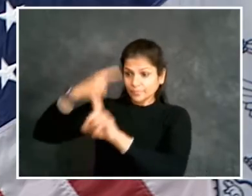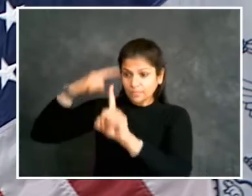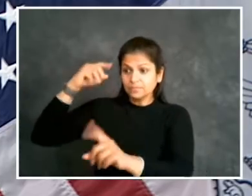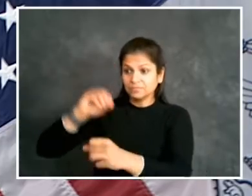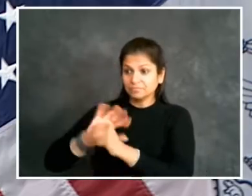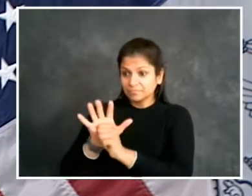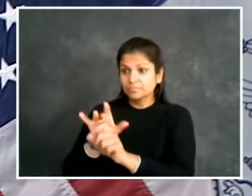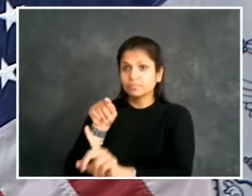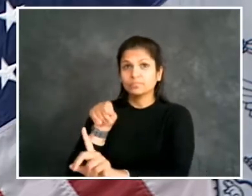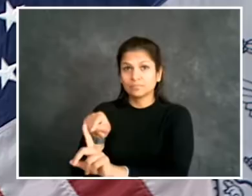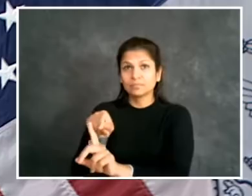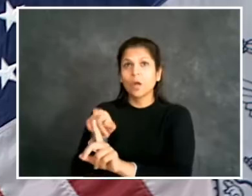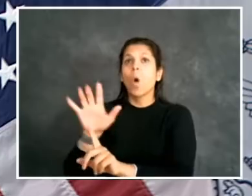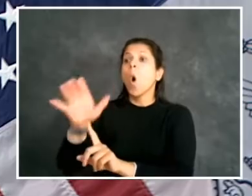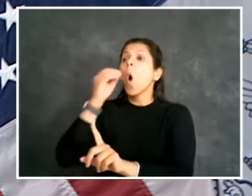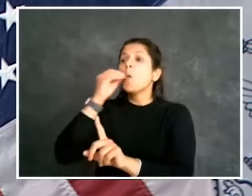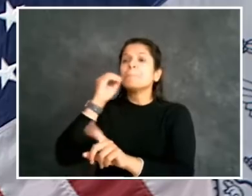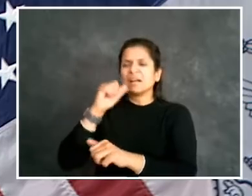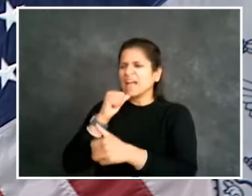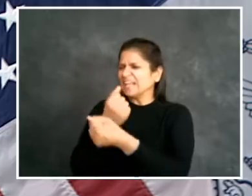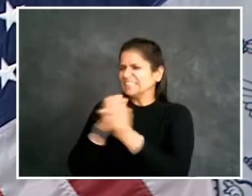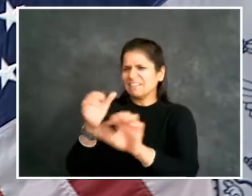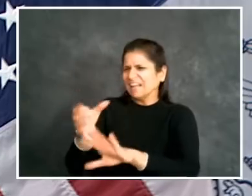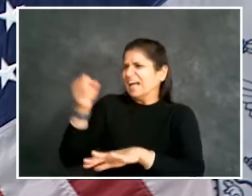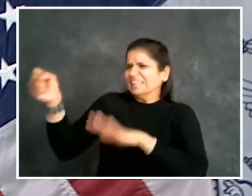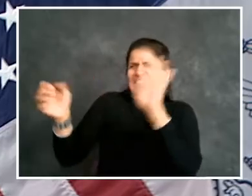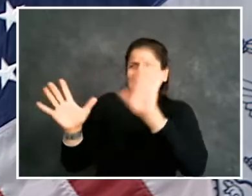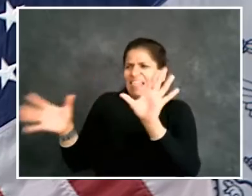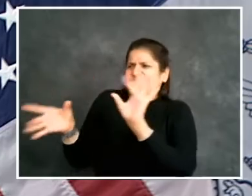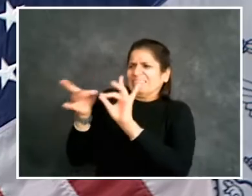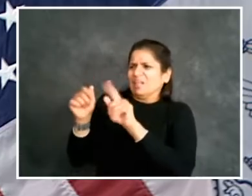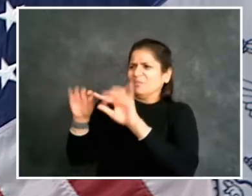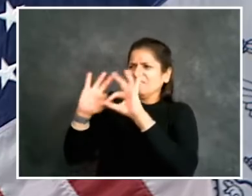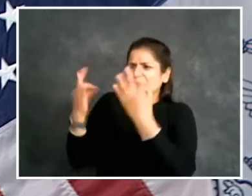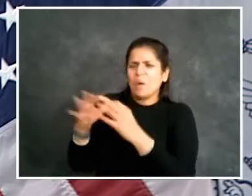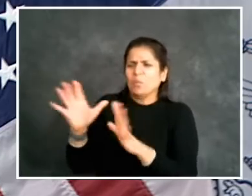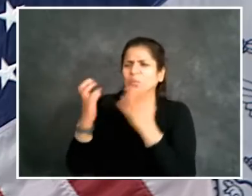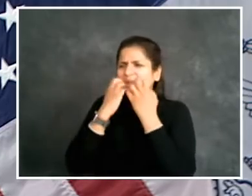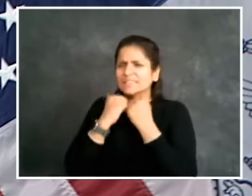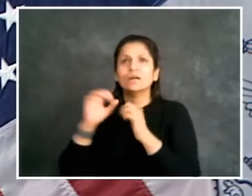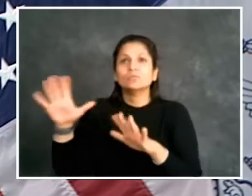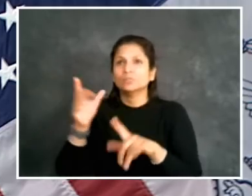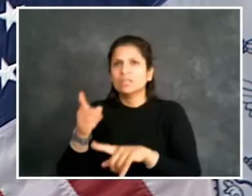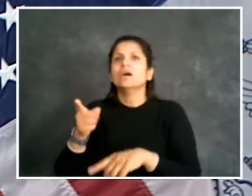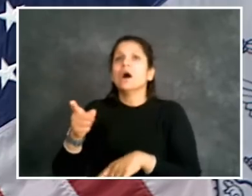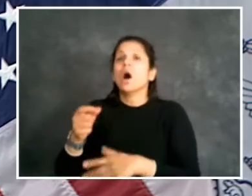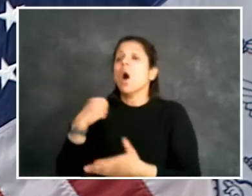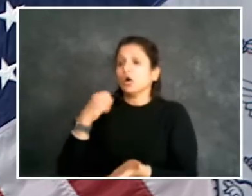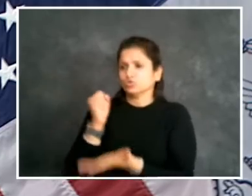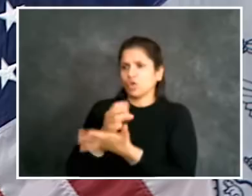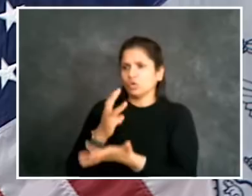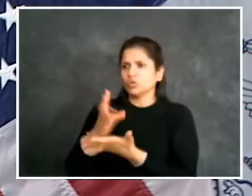on a big citywide scale, that it's all facilitated. Once an individual is